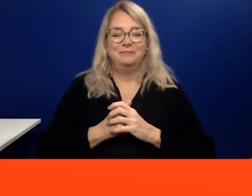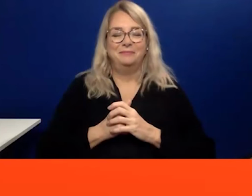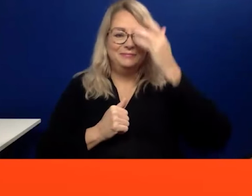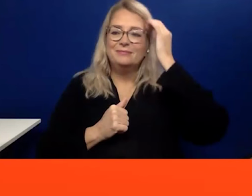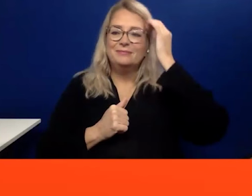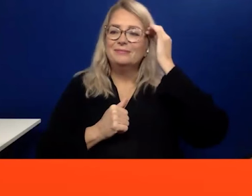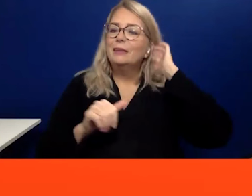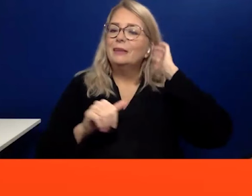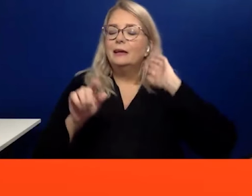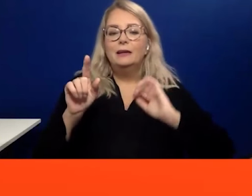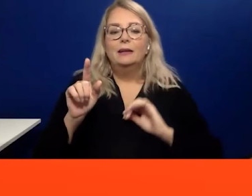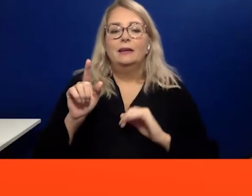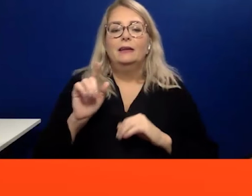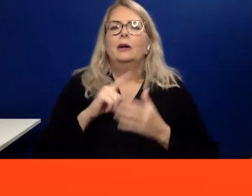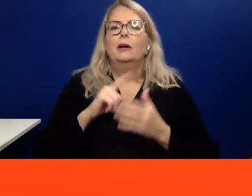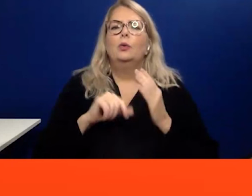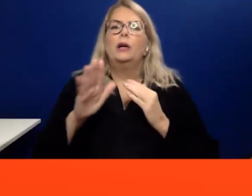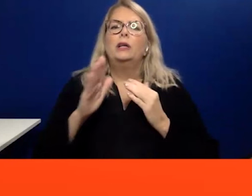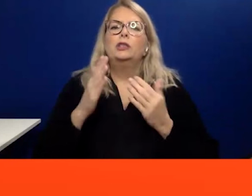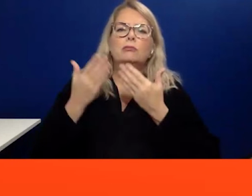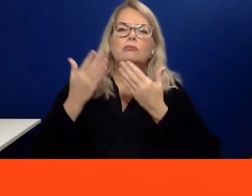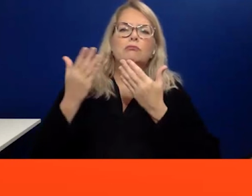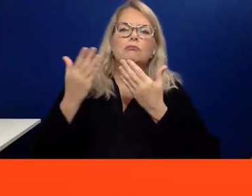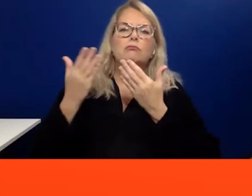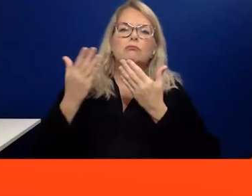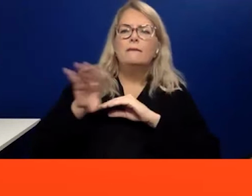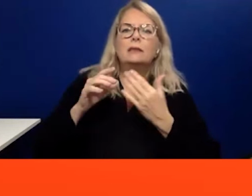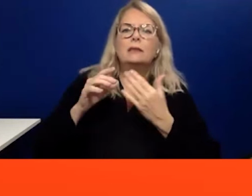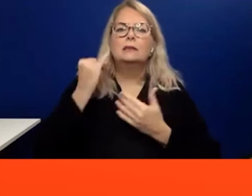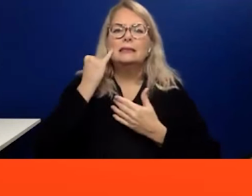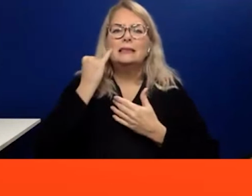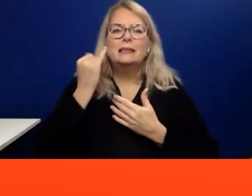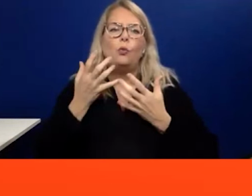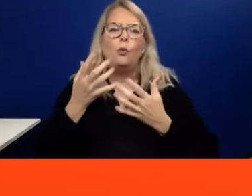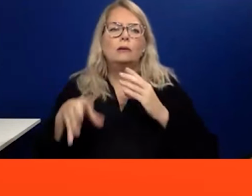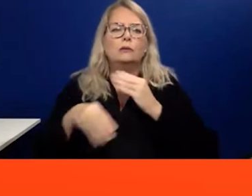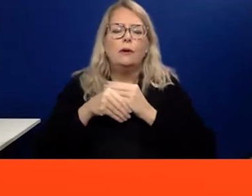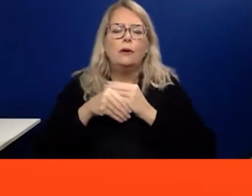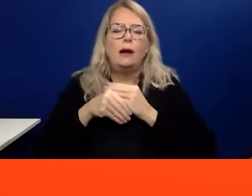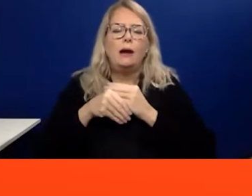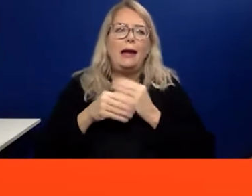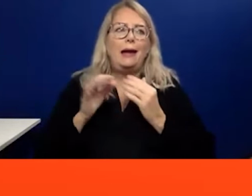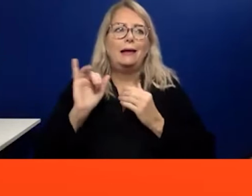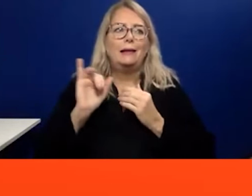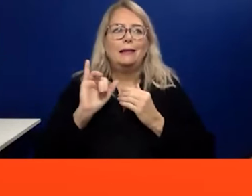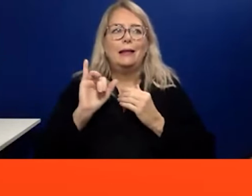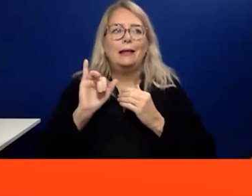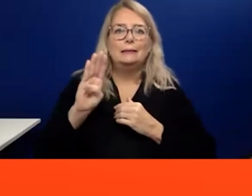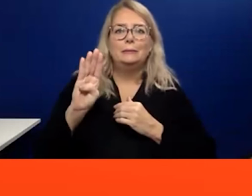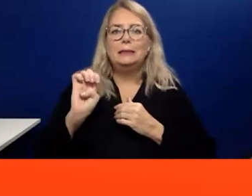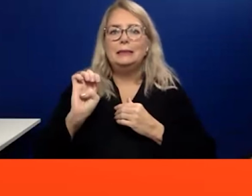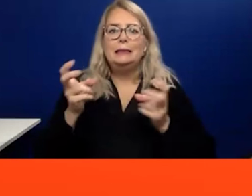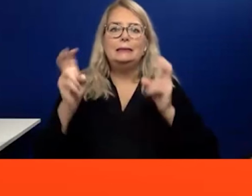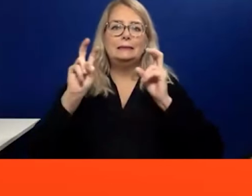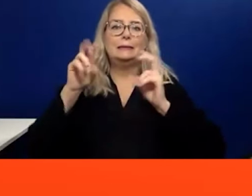What would be your suggestion if you were wanting to add, say, a CBE topic into your